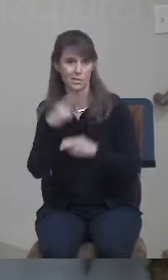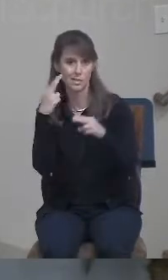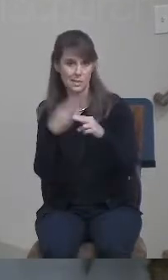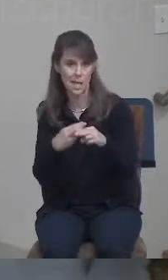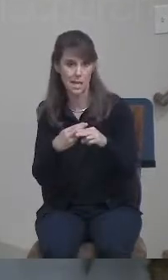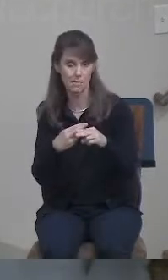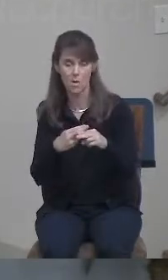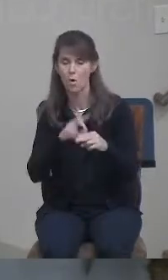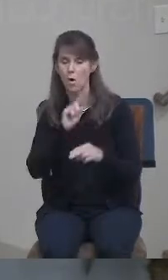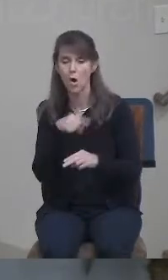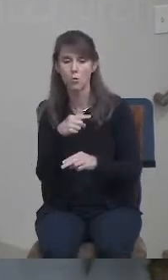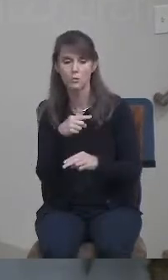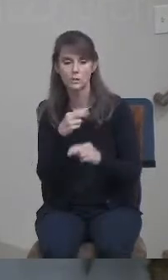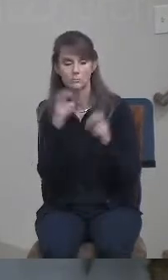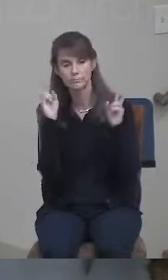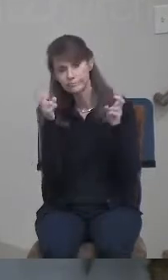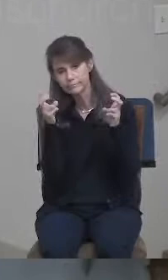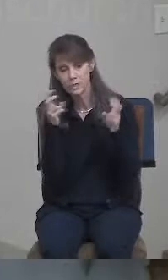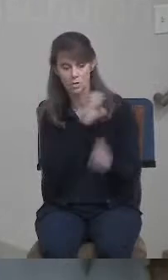Christians."